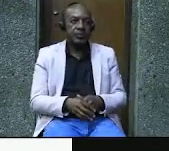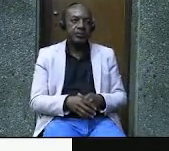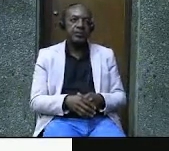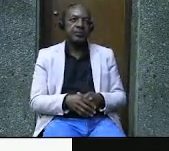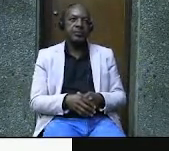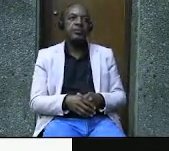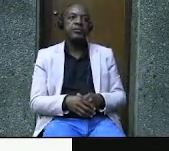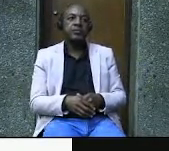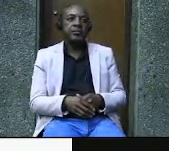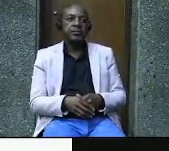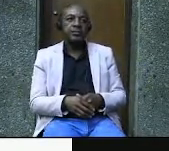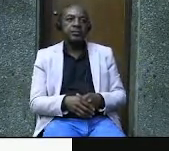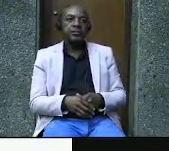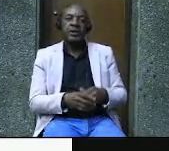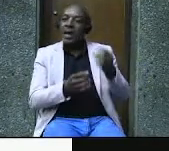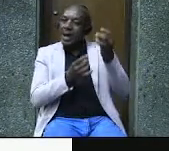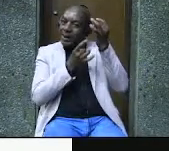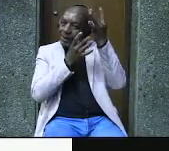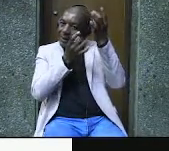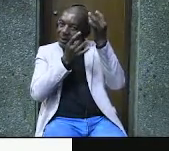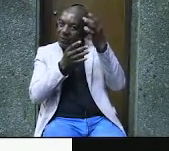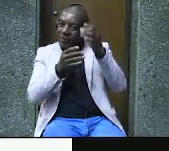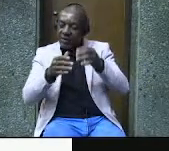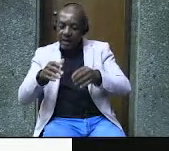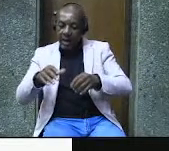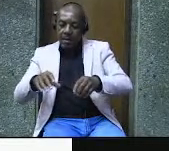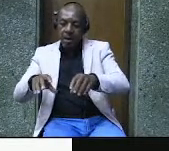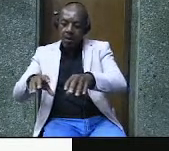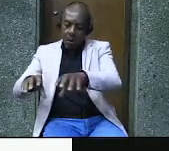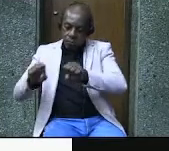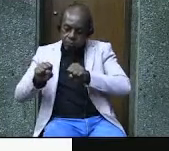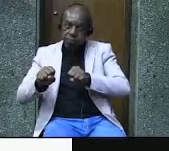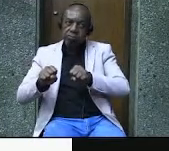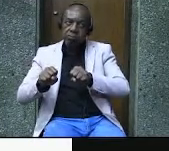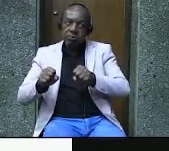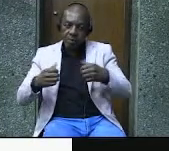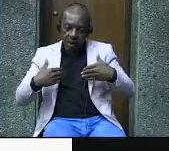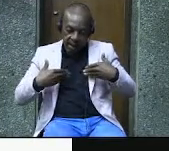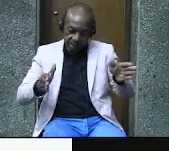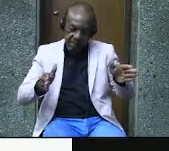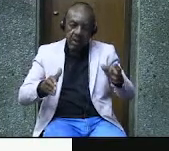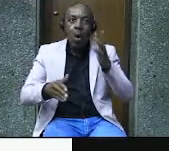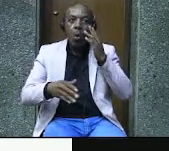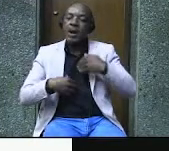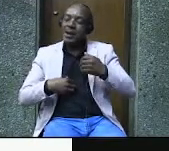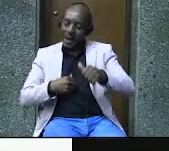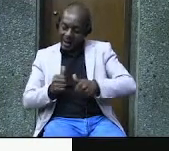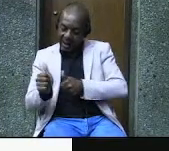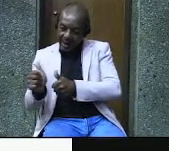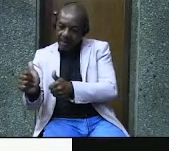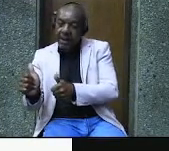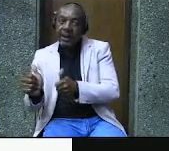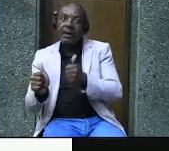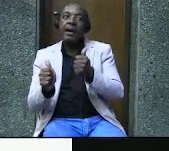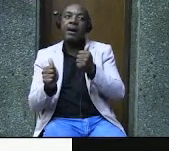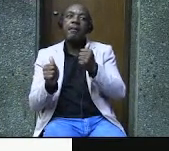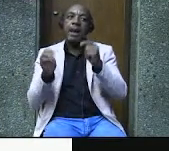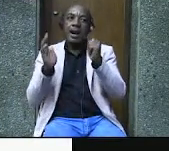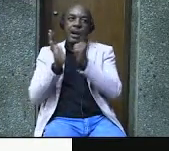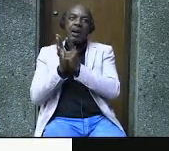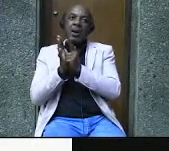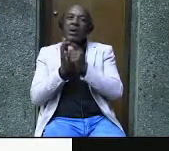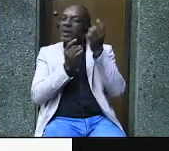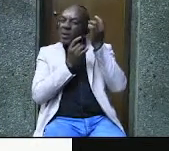Notice of expropriation takes place in terms of clause 8. Notice of expropriation ka Sesotho re ka